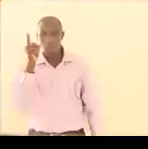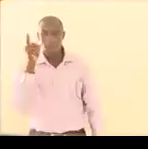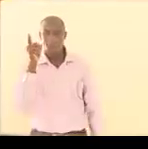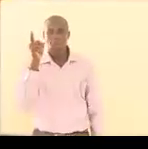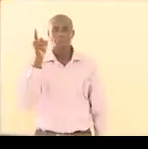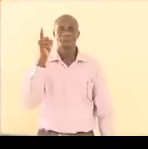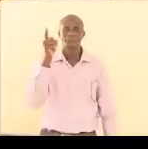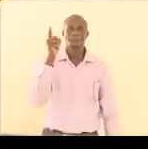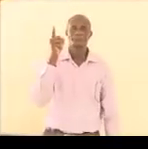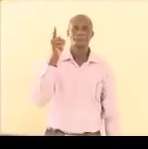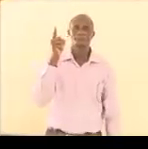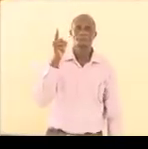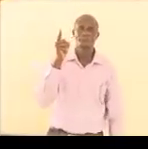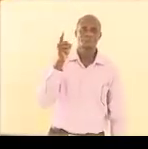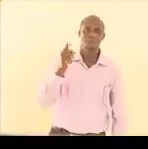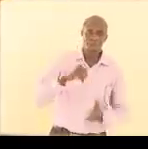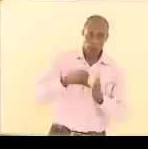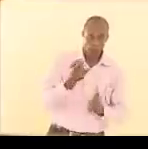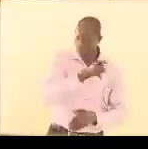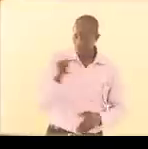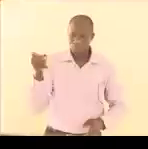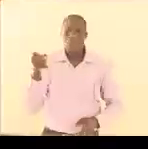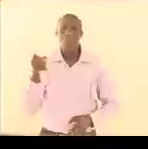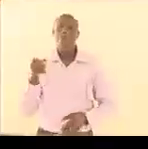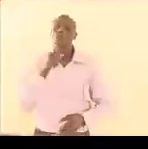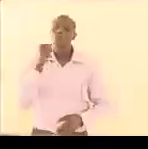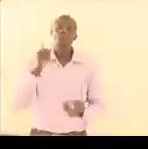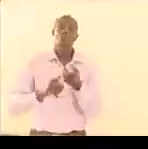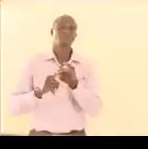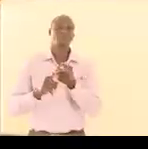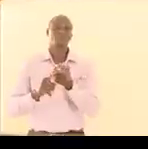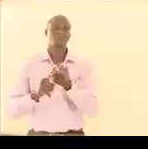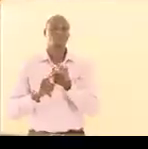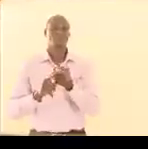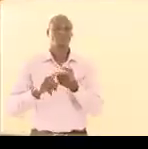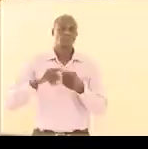Do you understand? Just for you not to